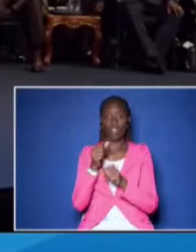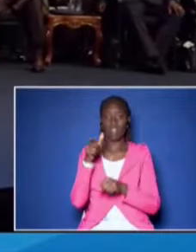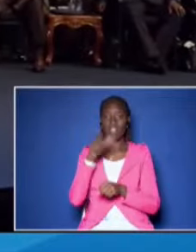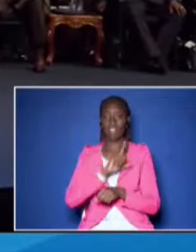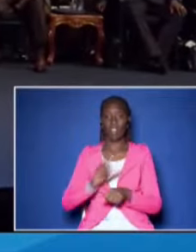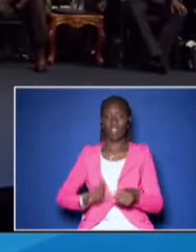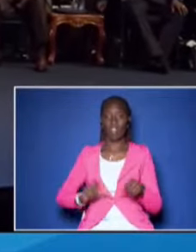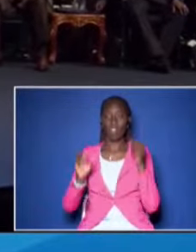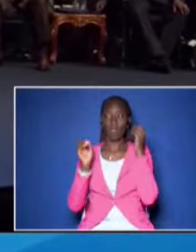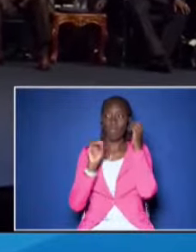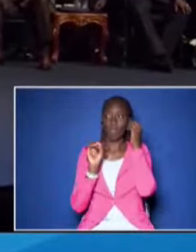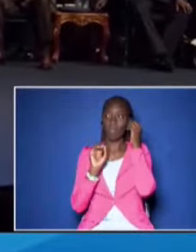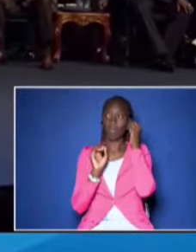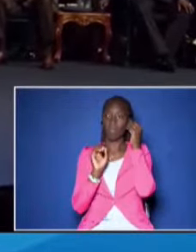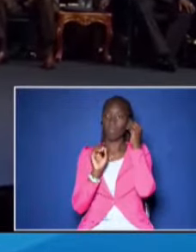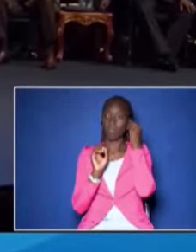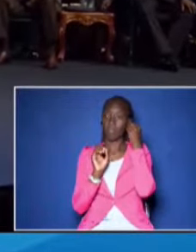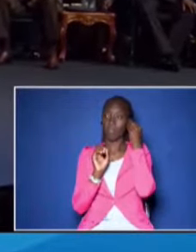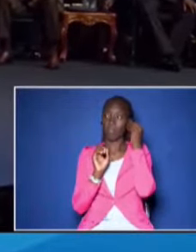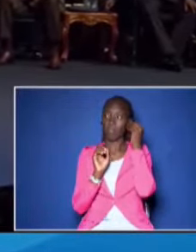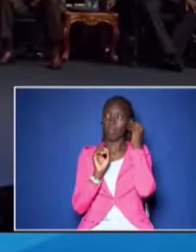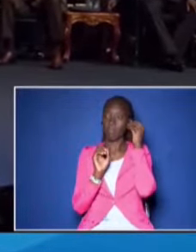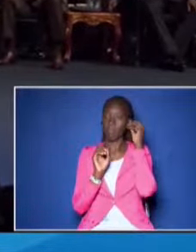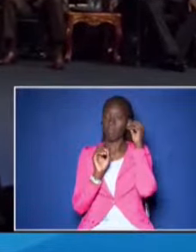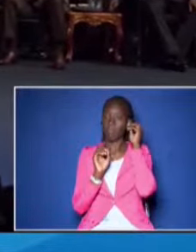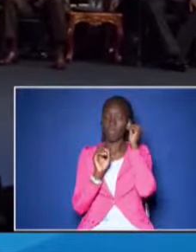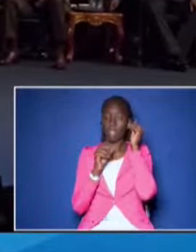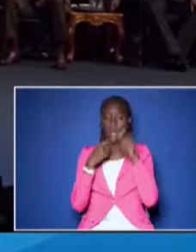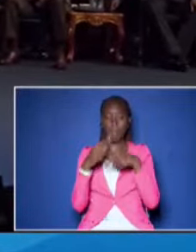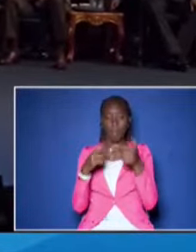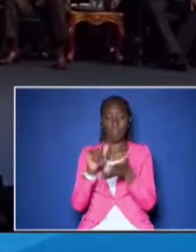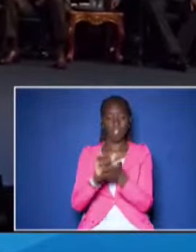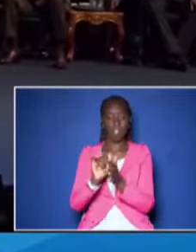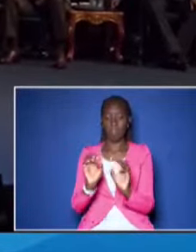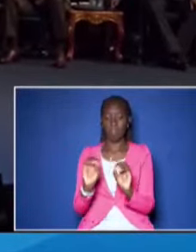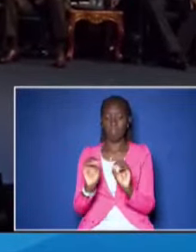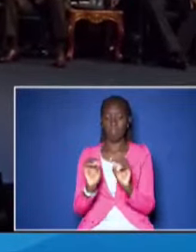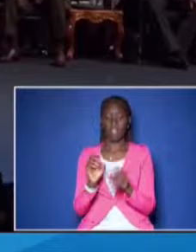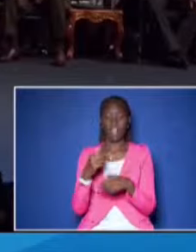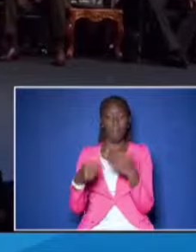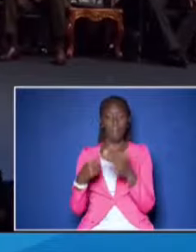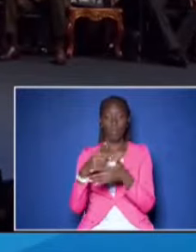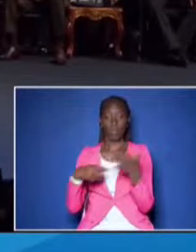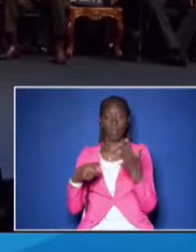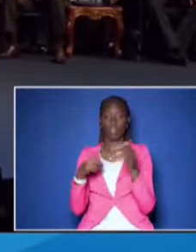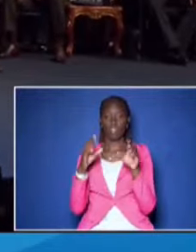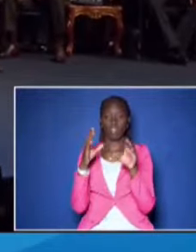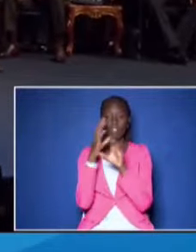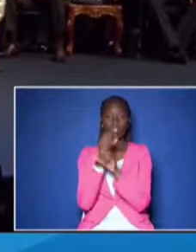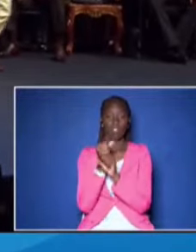Lord it's not about that it's about